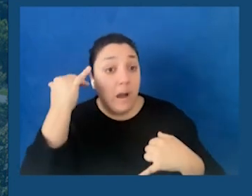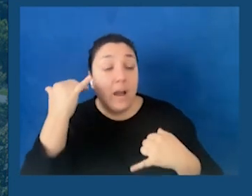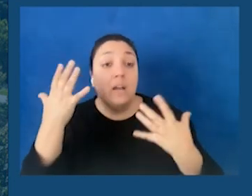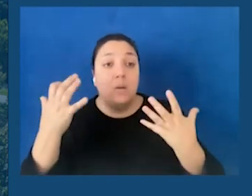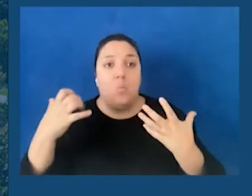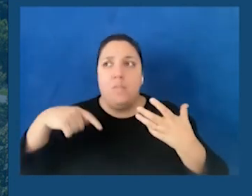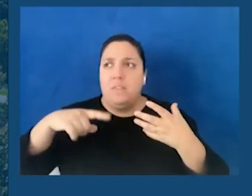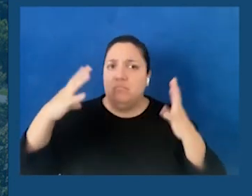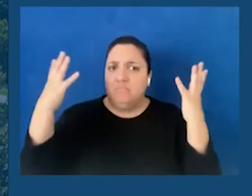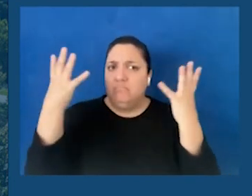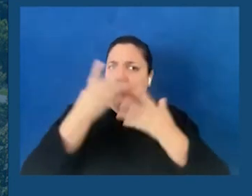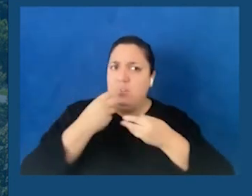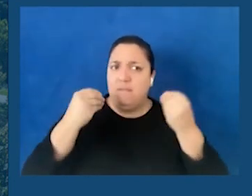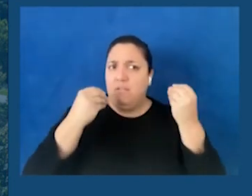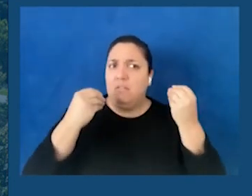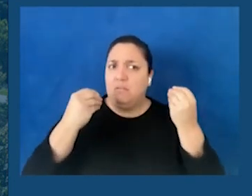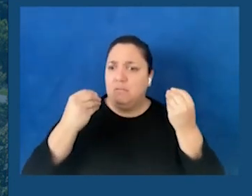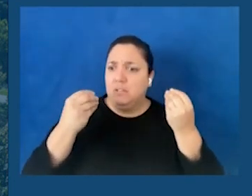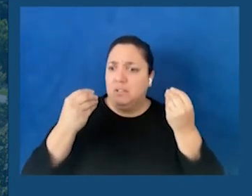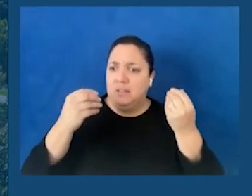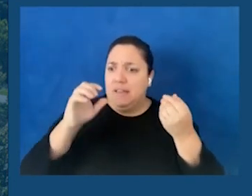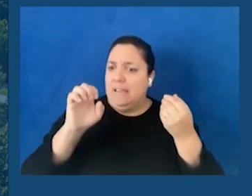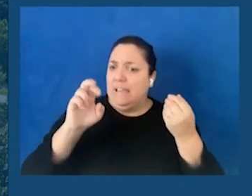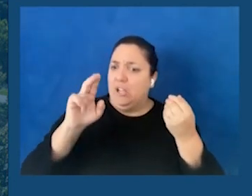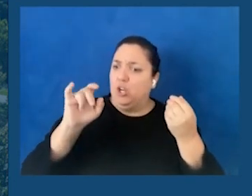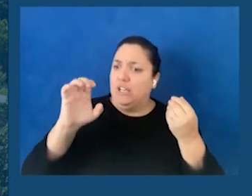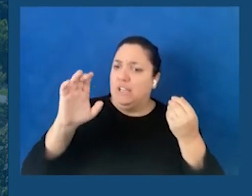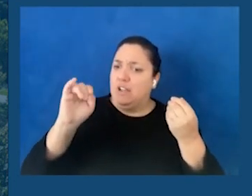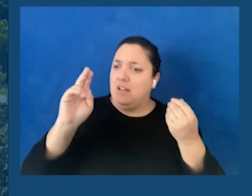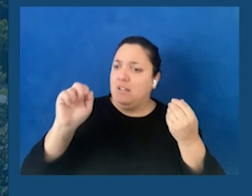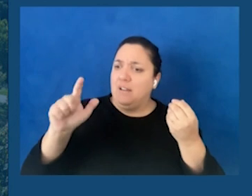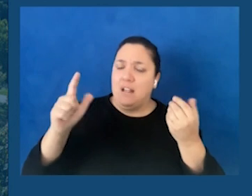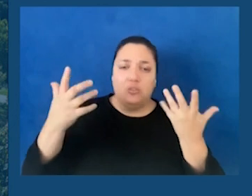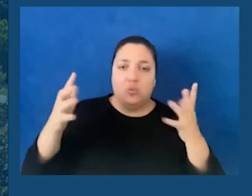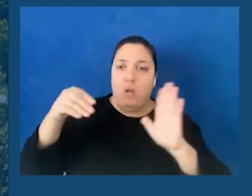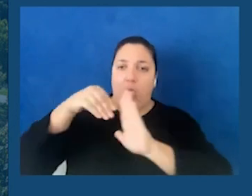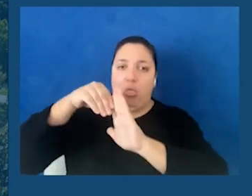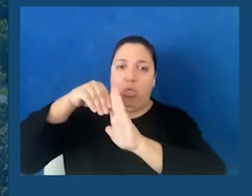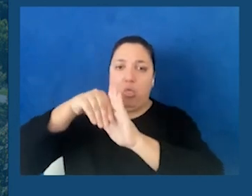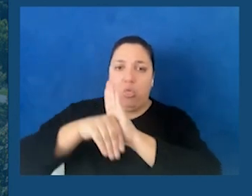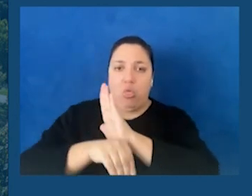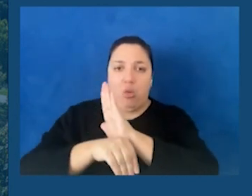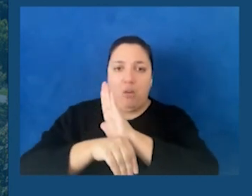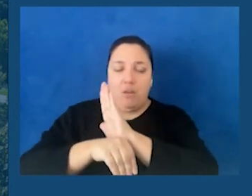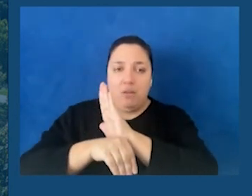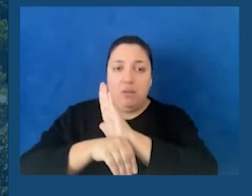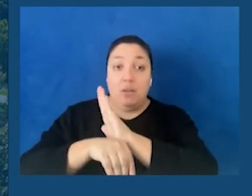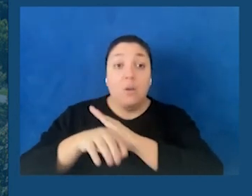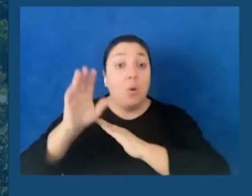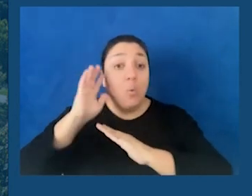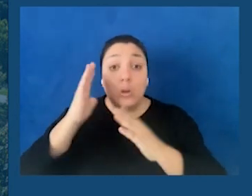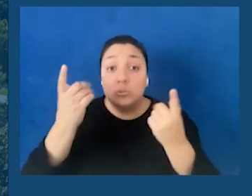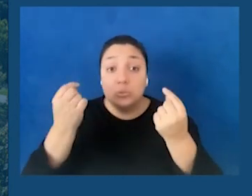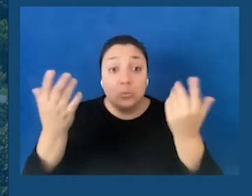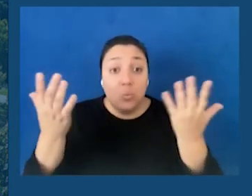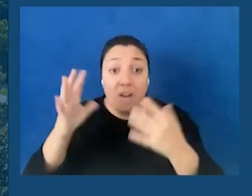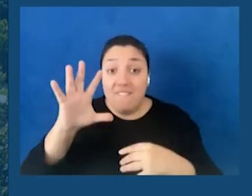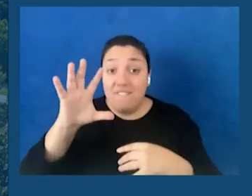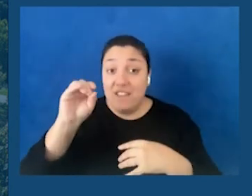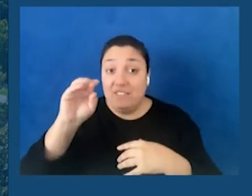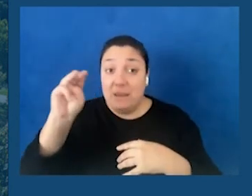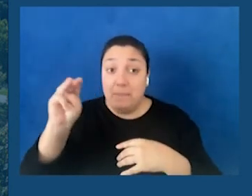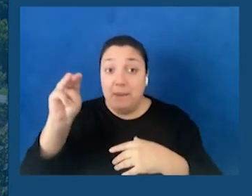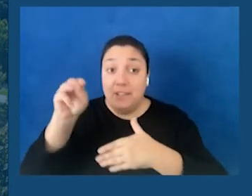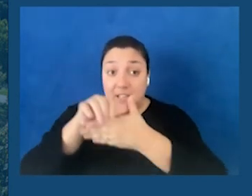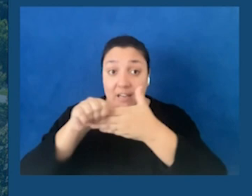asset is never degraded because we didn't have the courage to put the money where we needed to. $50 million we're investing to improve the canal